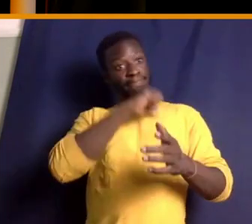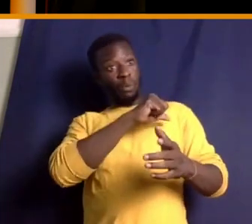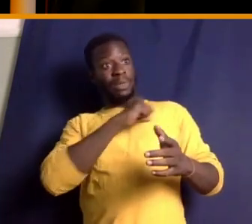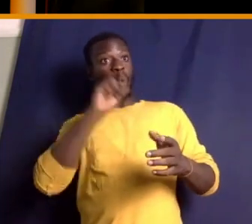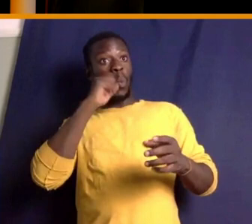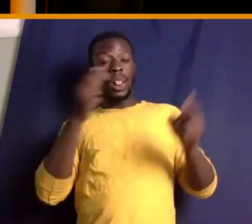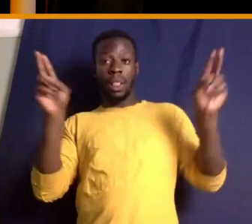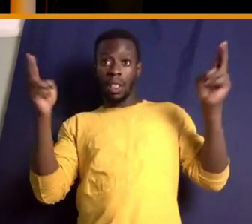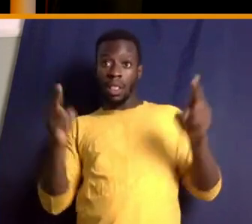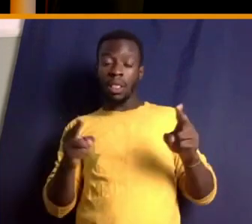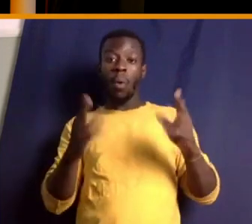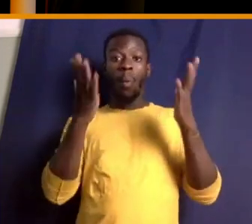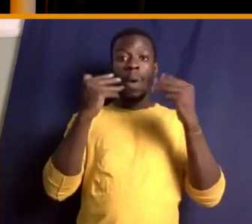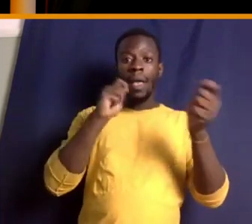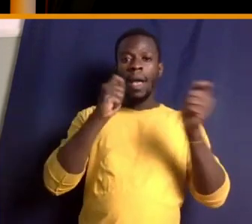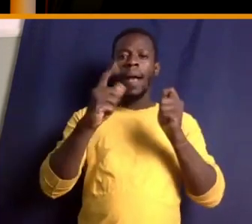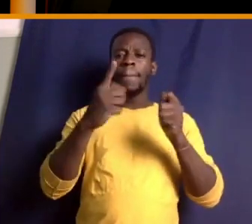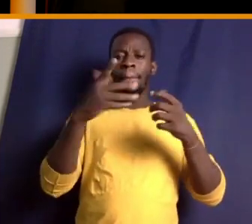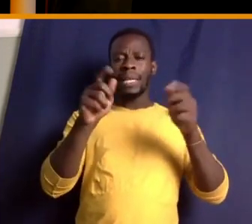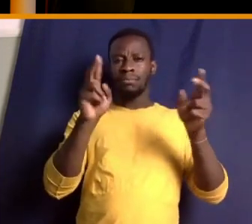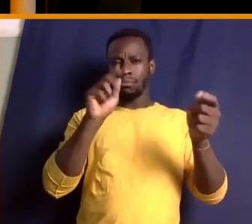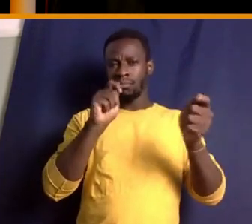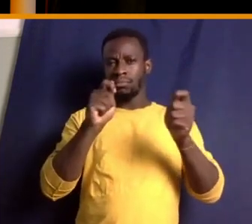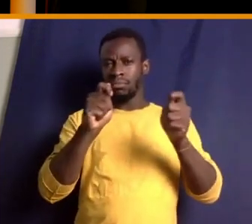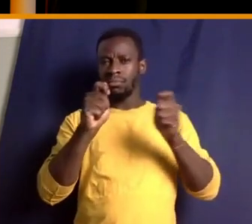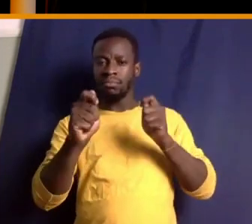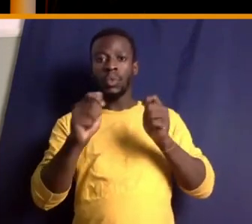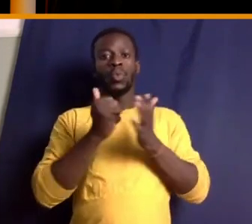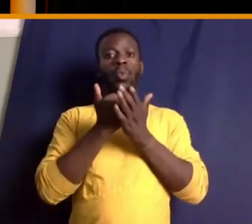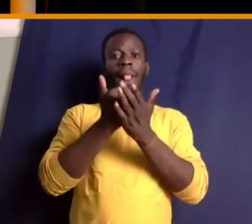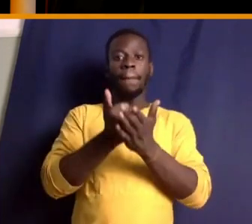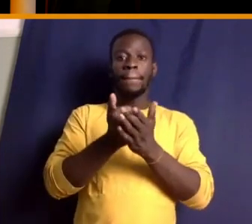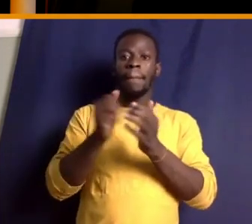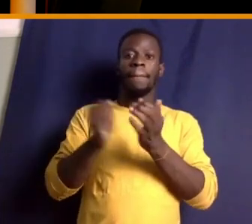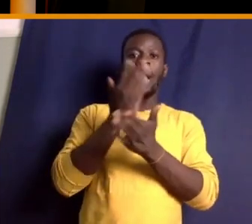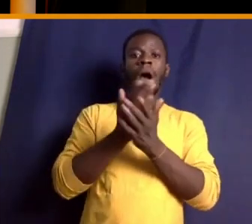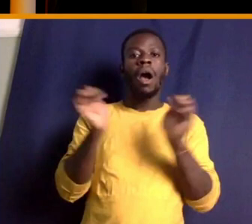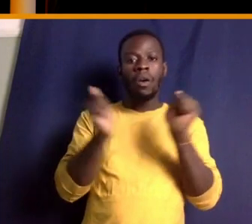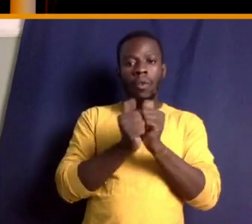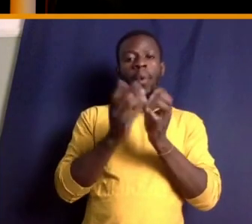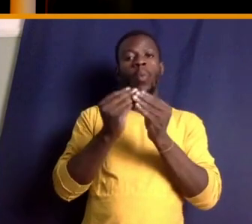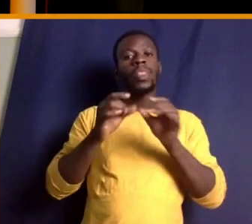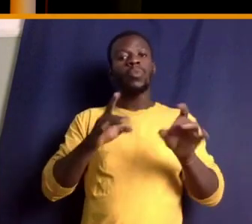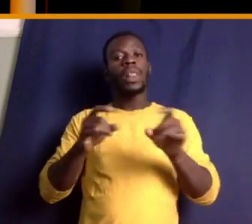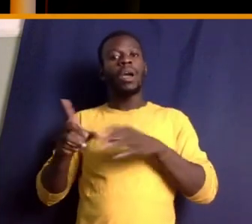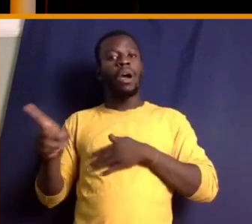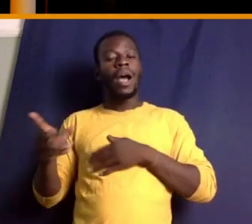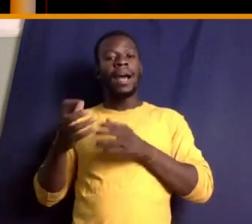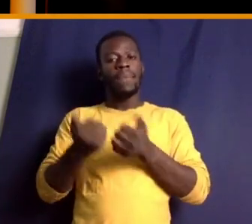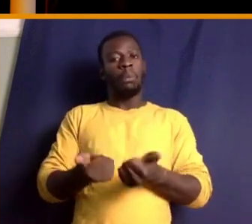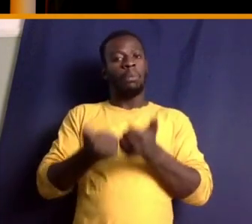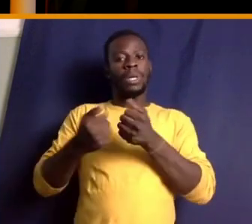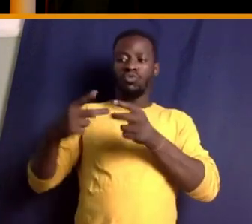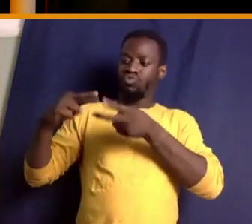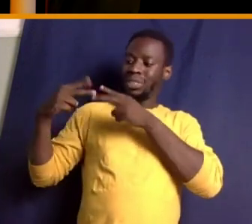in order to get the Australia deal over the line. Australia is a good friend to the UK. We share historical ties, a language, a head of